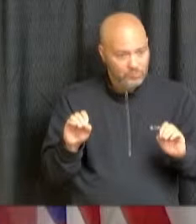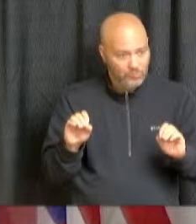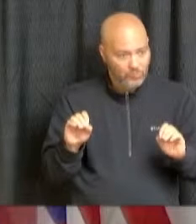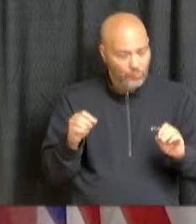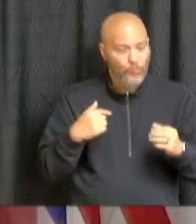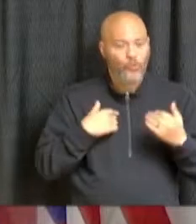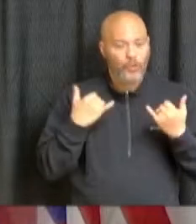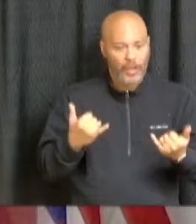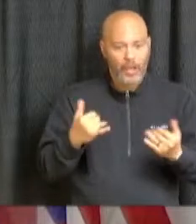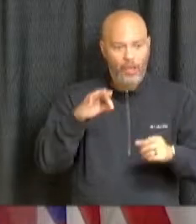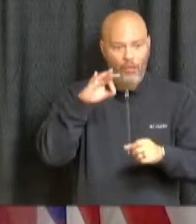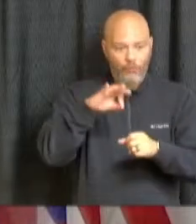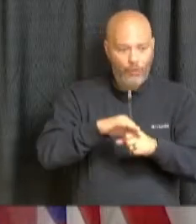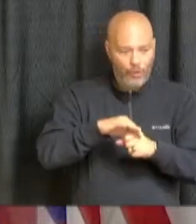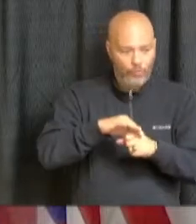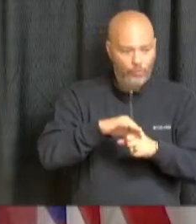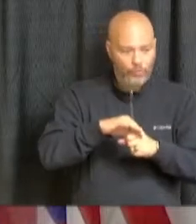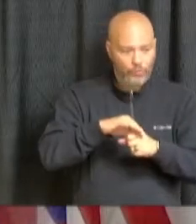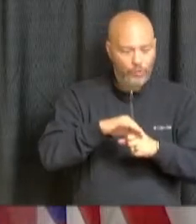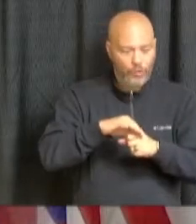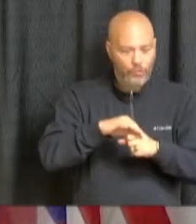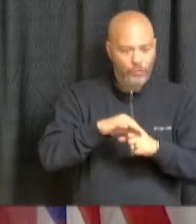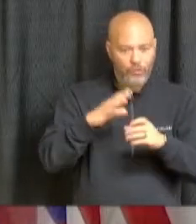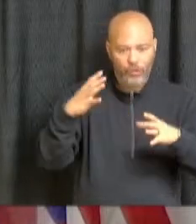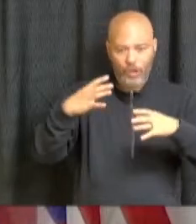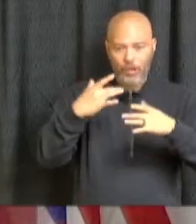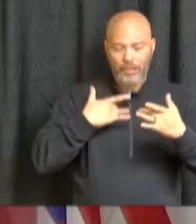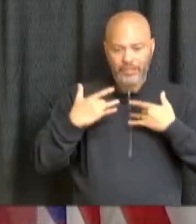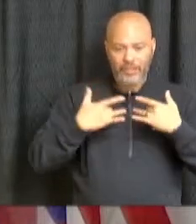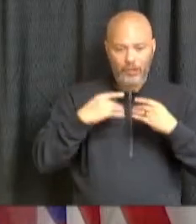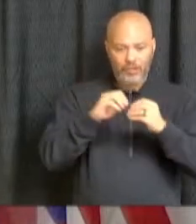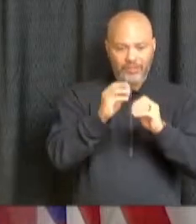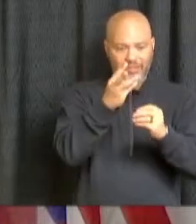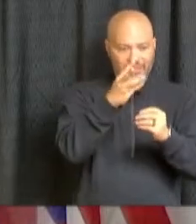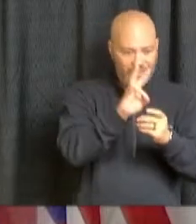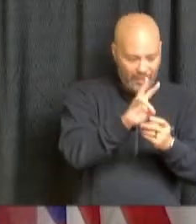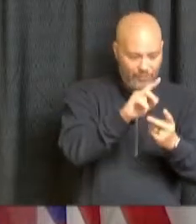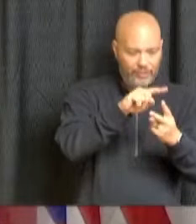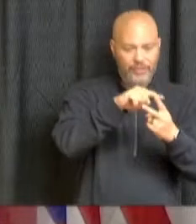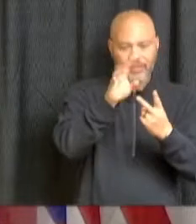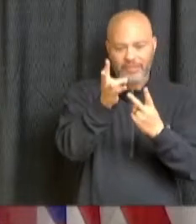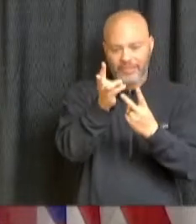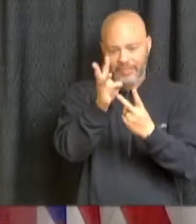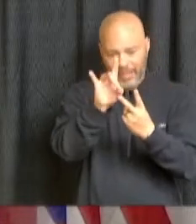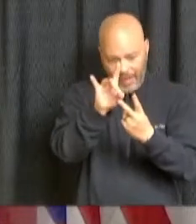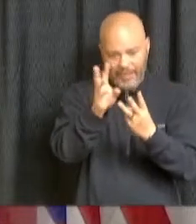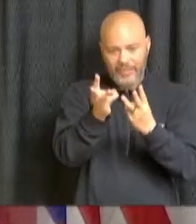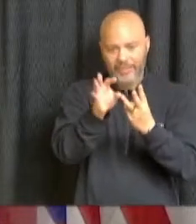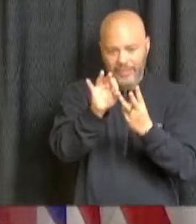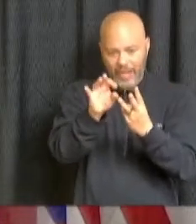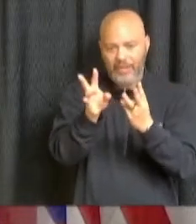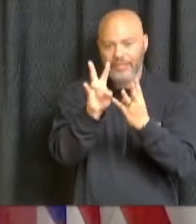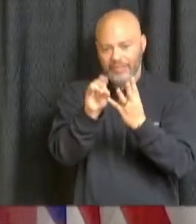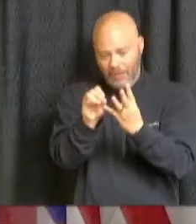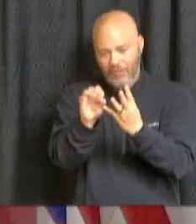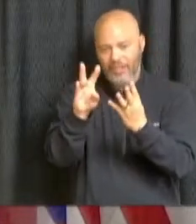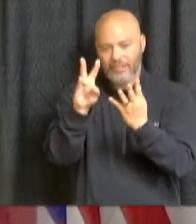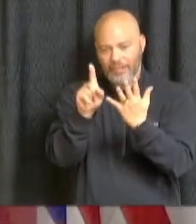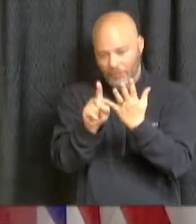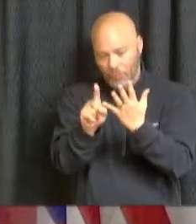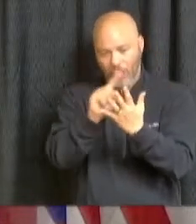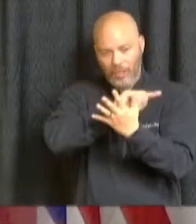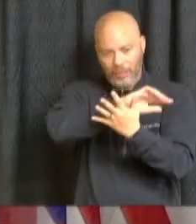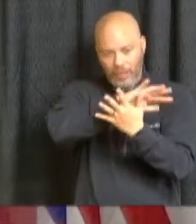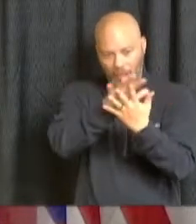we are now ready to vote on the motion to consider ordinance 67, 68, 69, 70, and